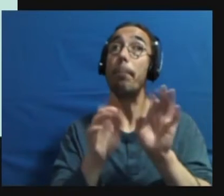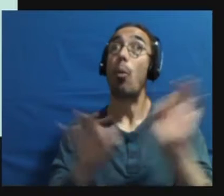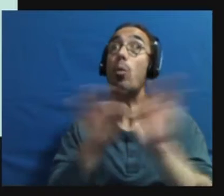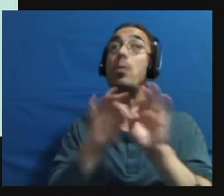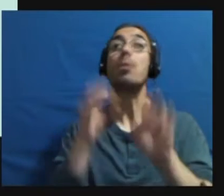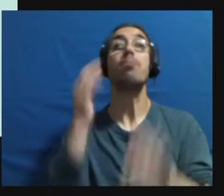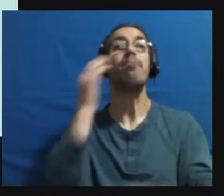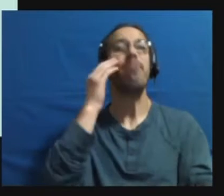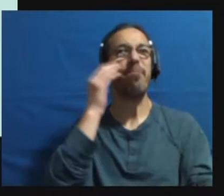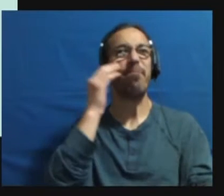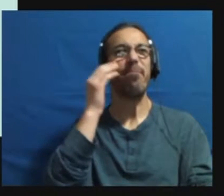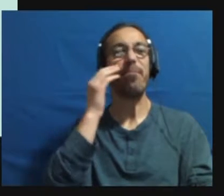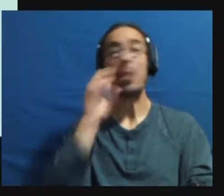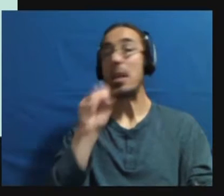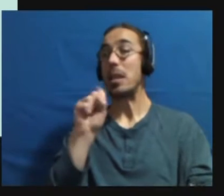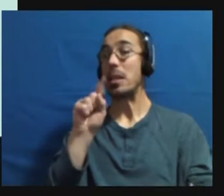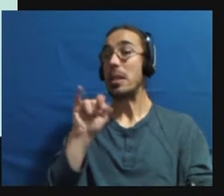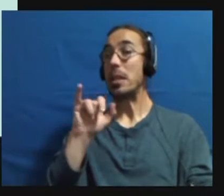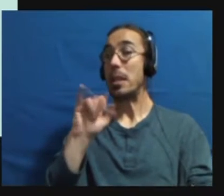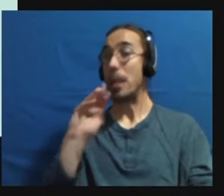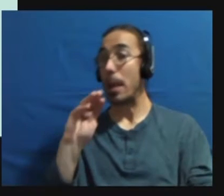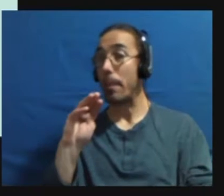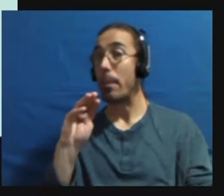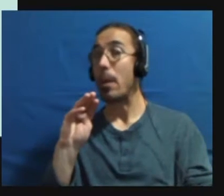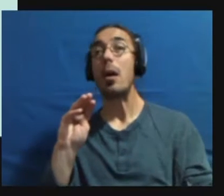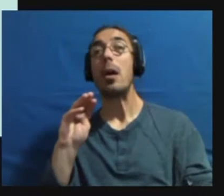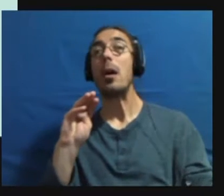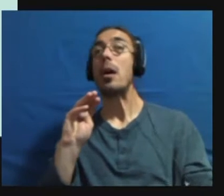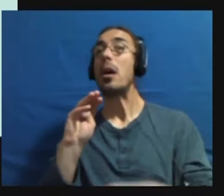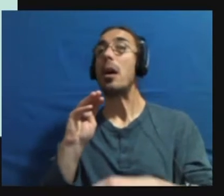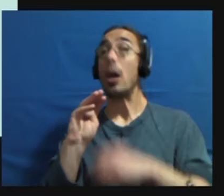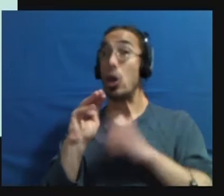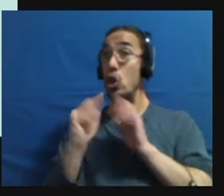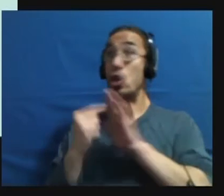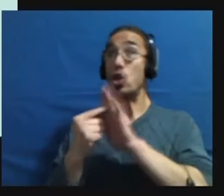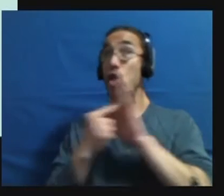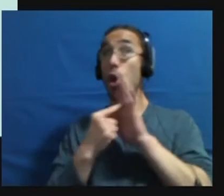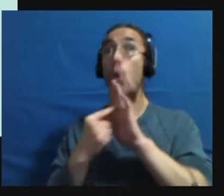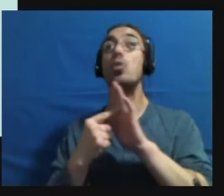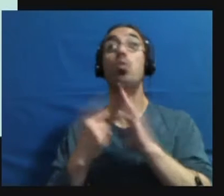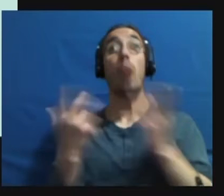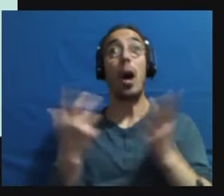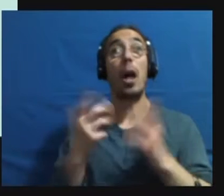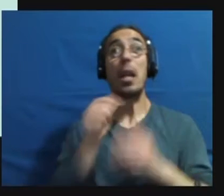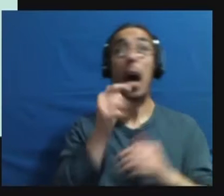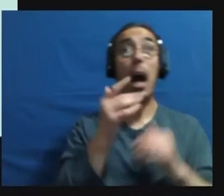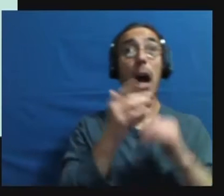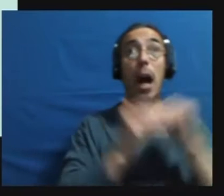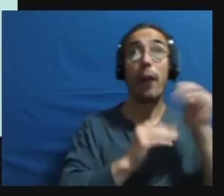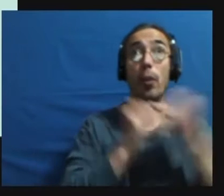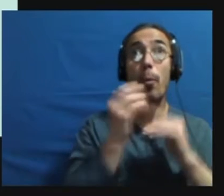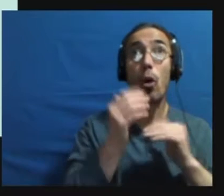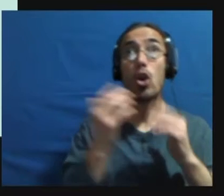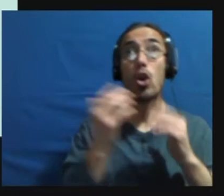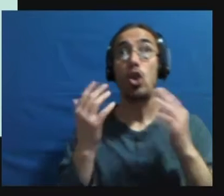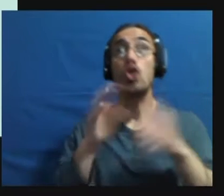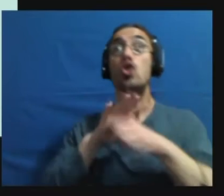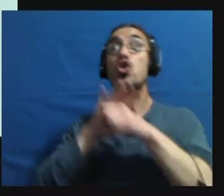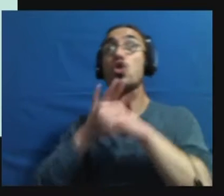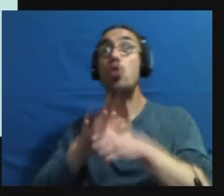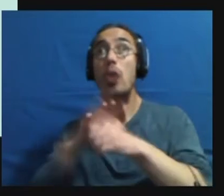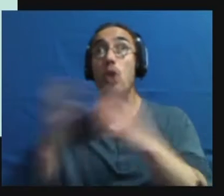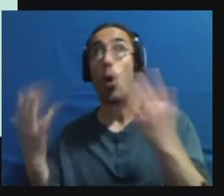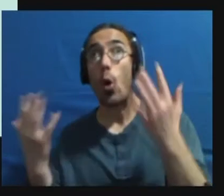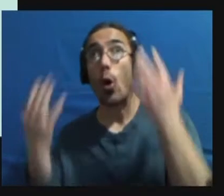is communication that can show that we're uncomfortable. So if I'm stressed, anxious, or overloaded by my sensory